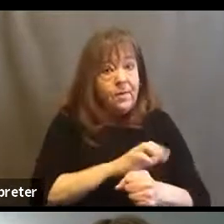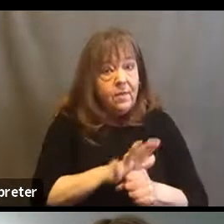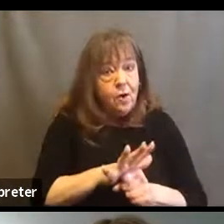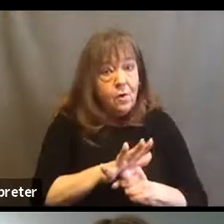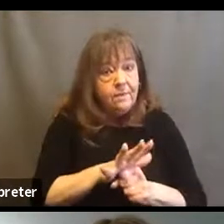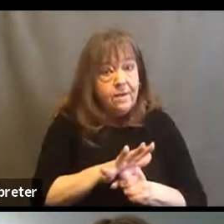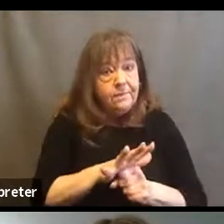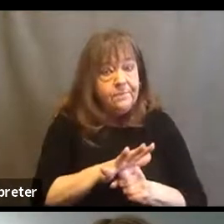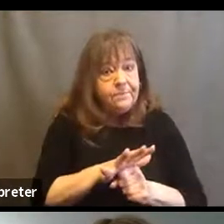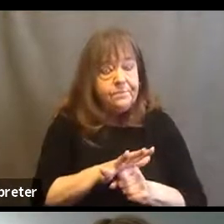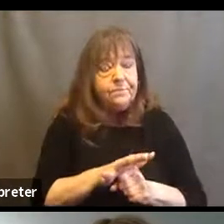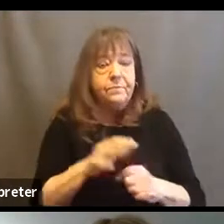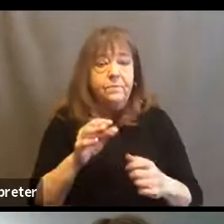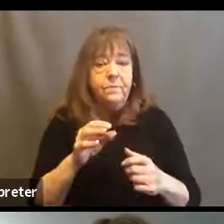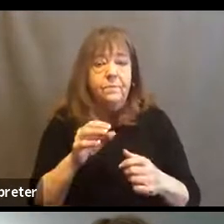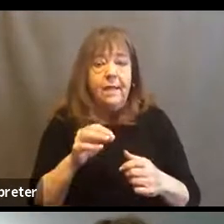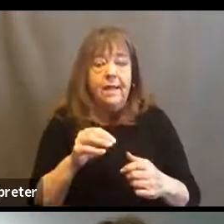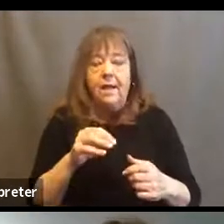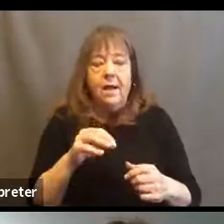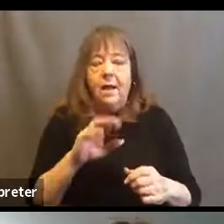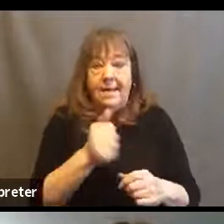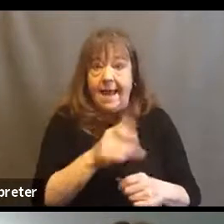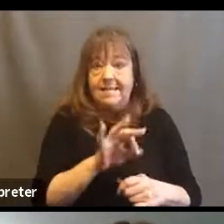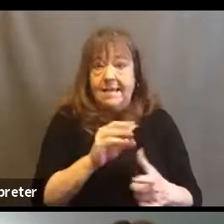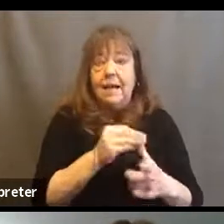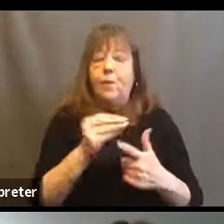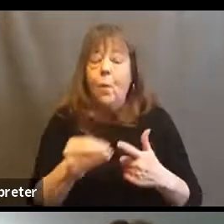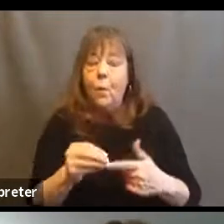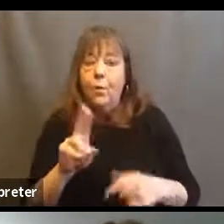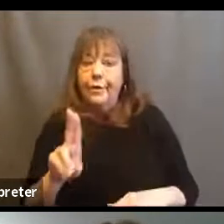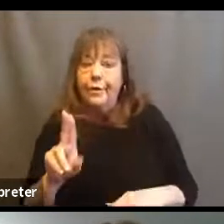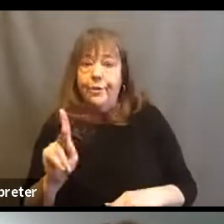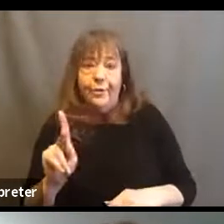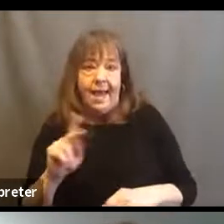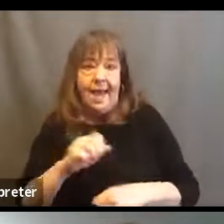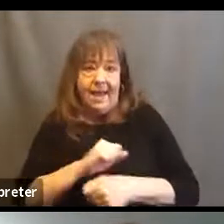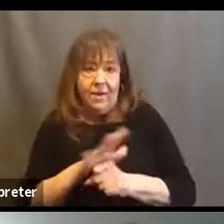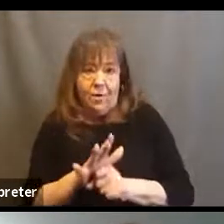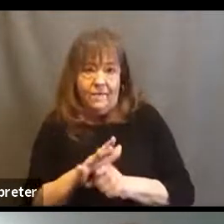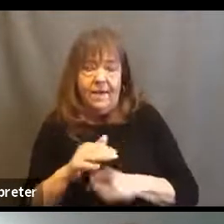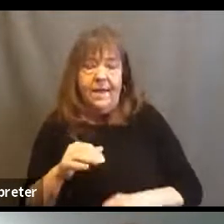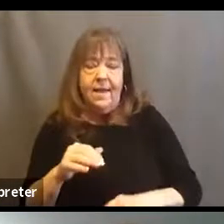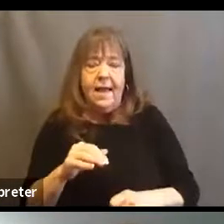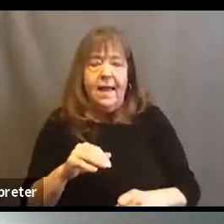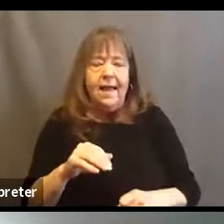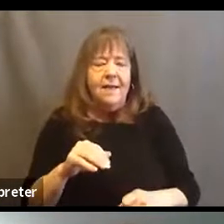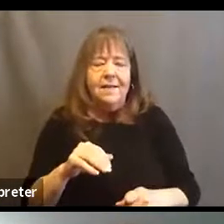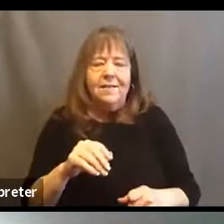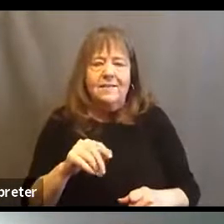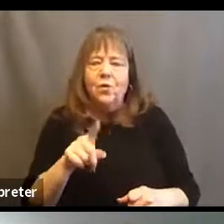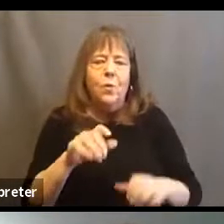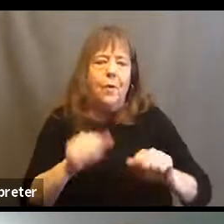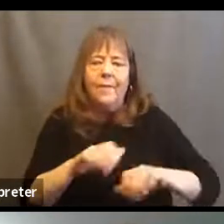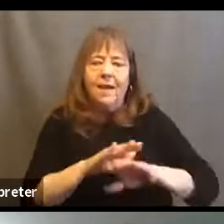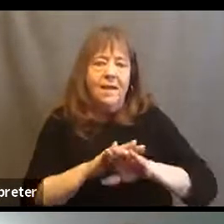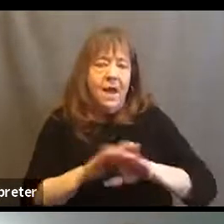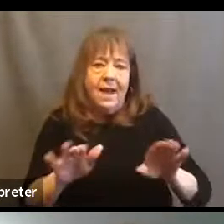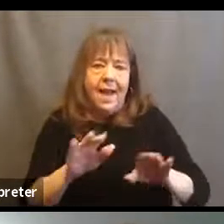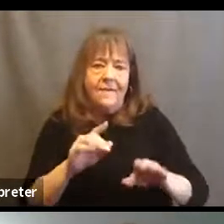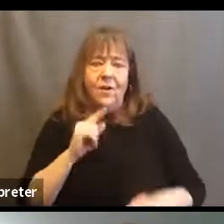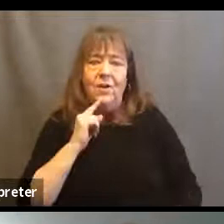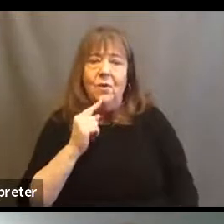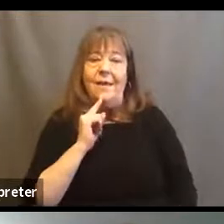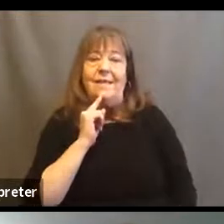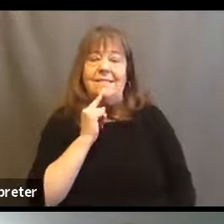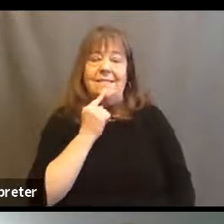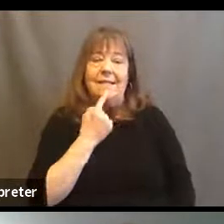COVID-19 or with one of the variants, the chance of you having a severe infection that leads to pronounced respiratory failure,